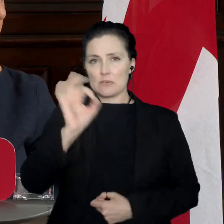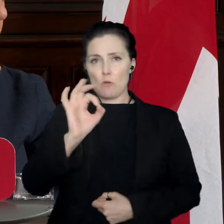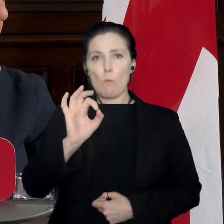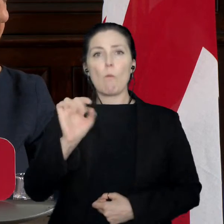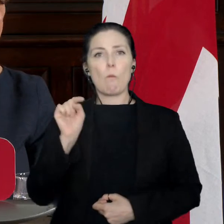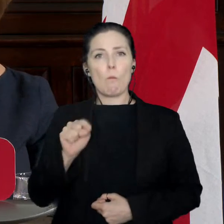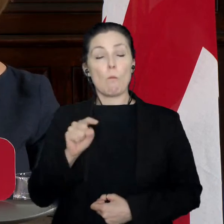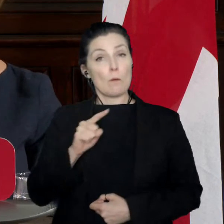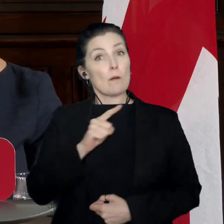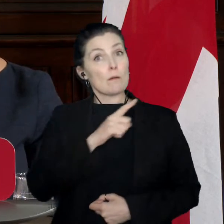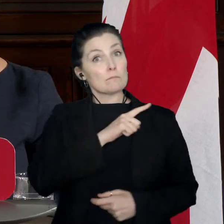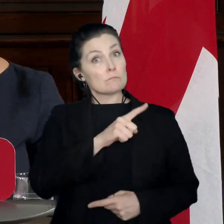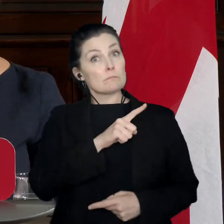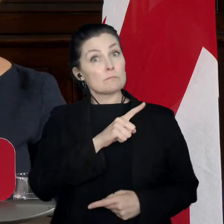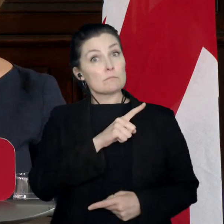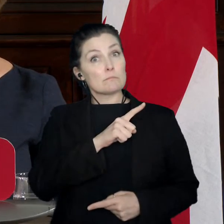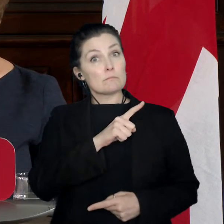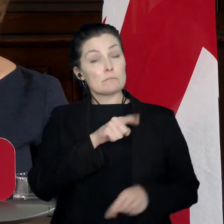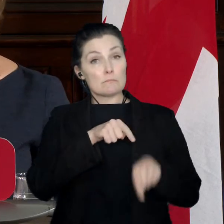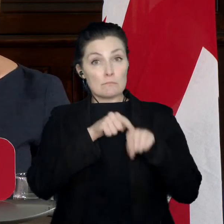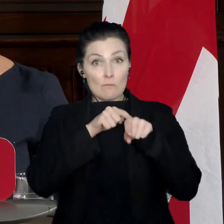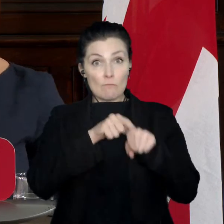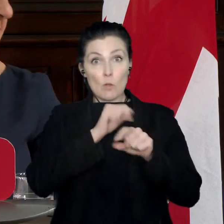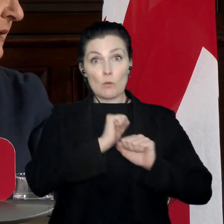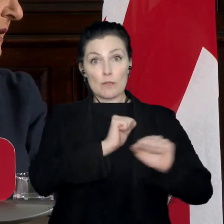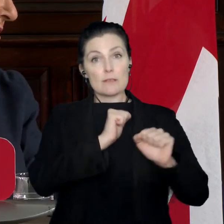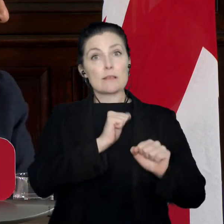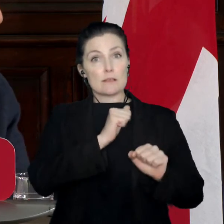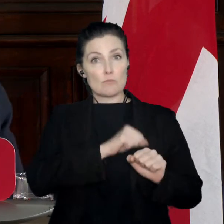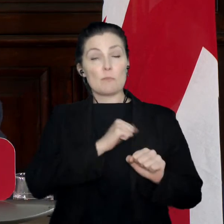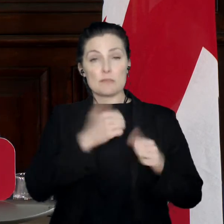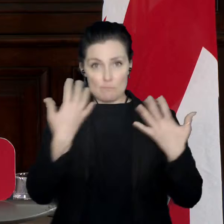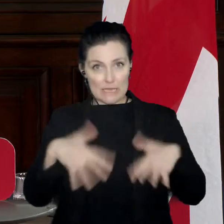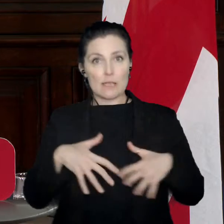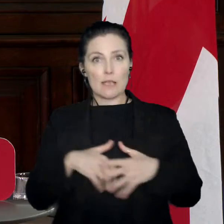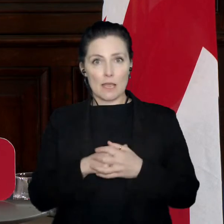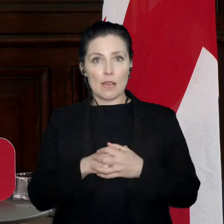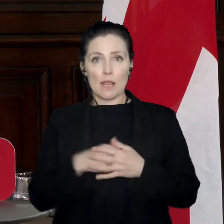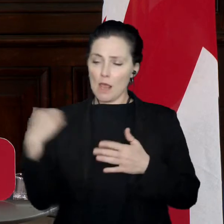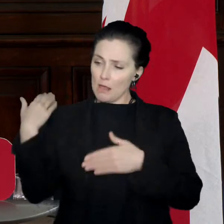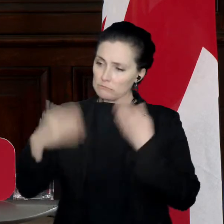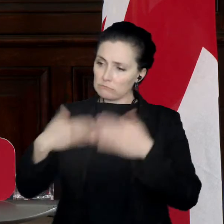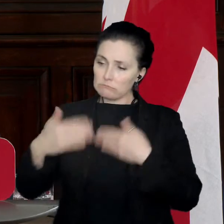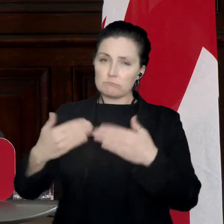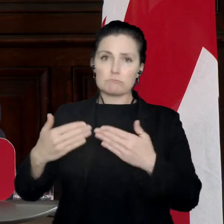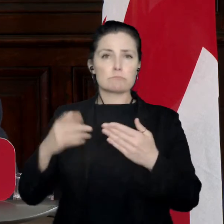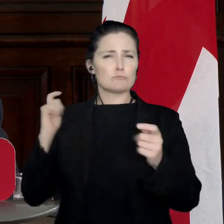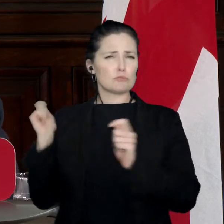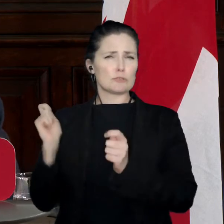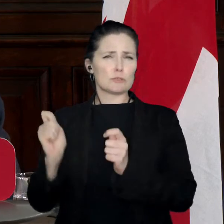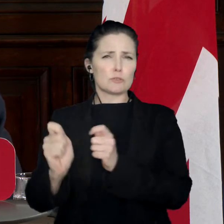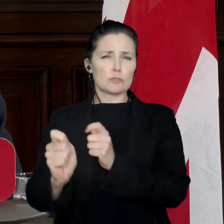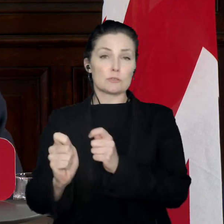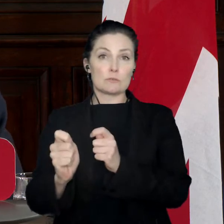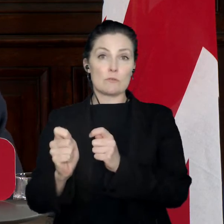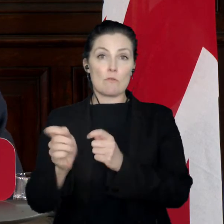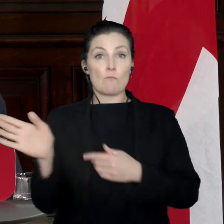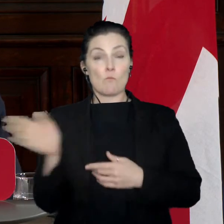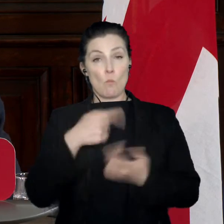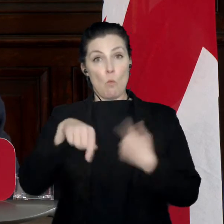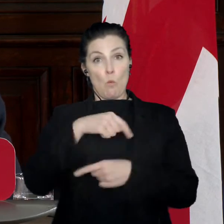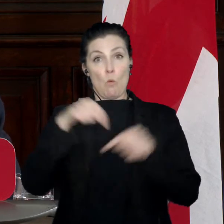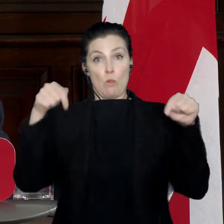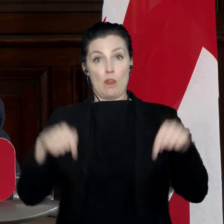promise. And we've done absolutely brilliantly to get that far. And I think from all of us in the Jewish community here,